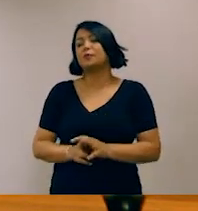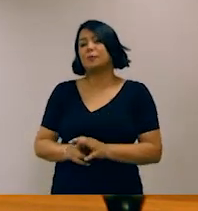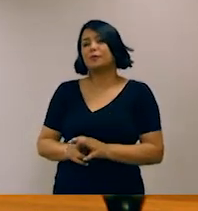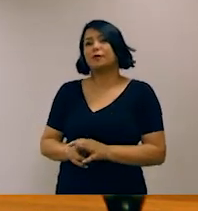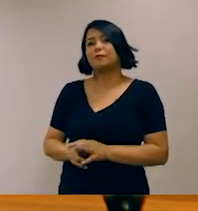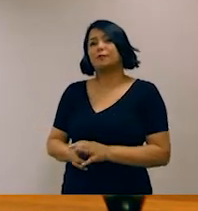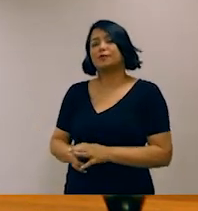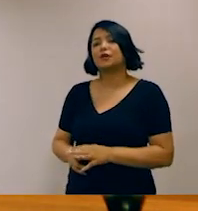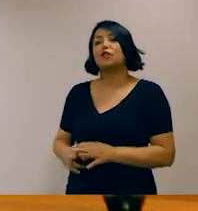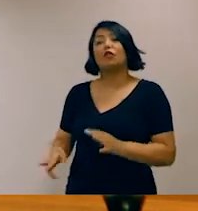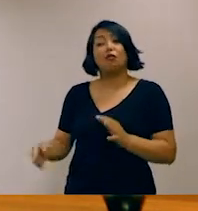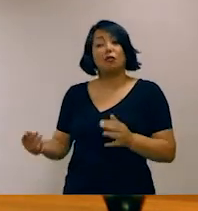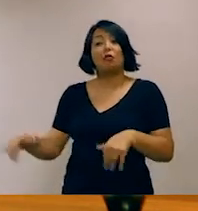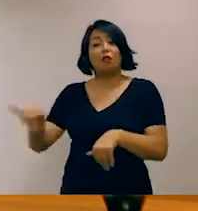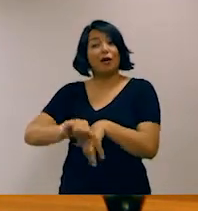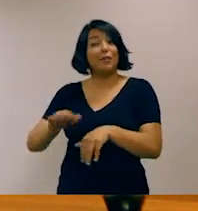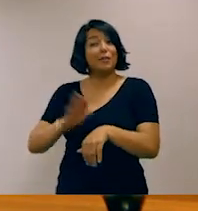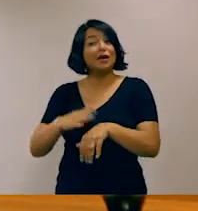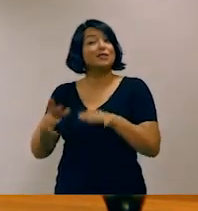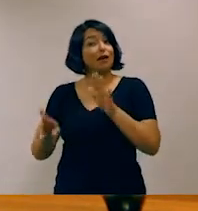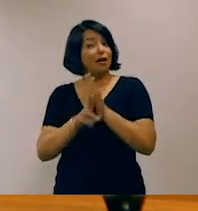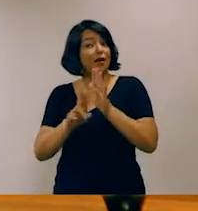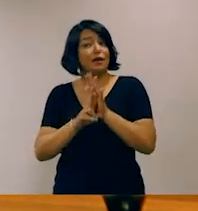are going to implement new rules.